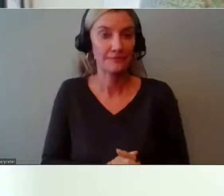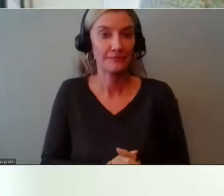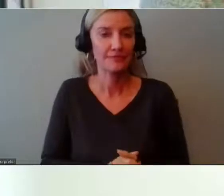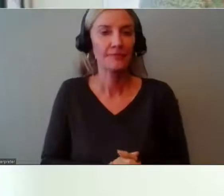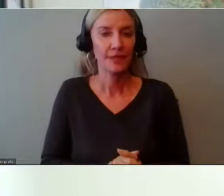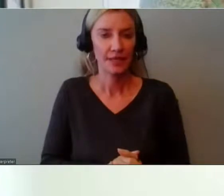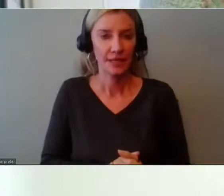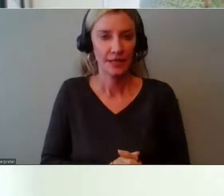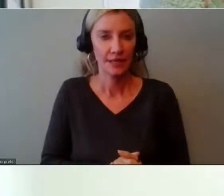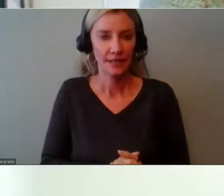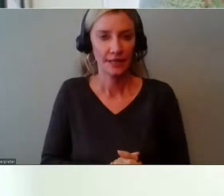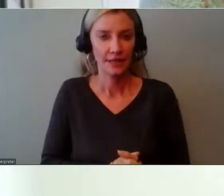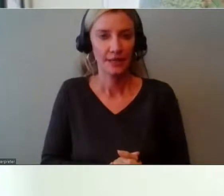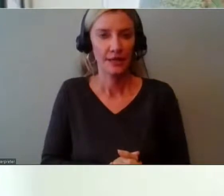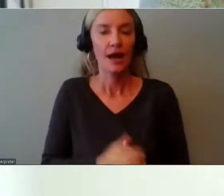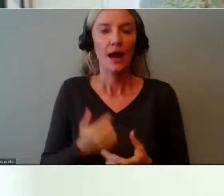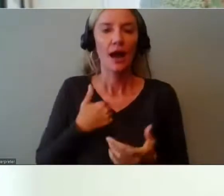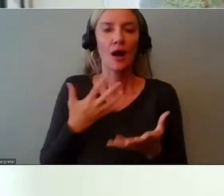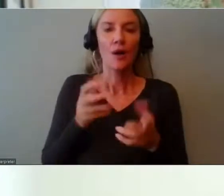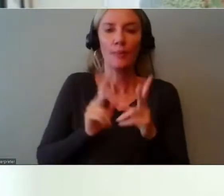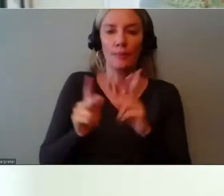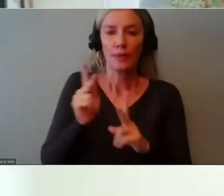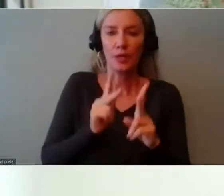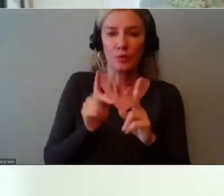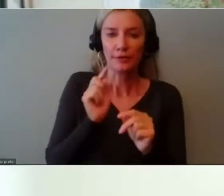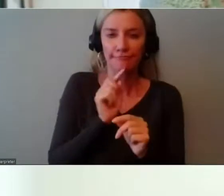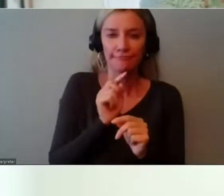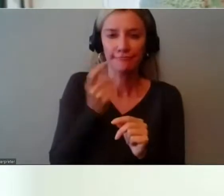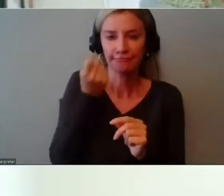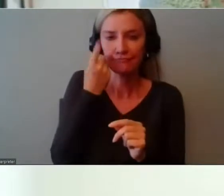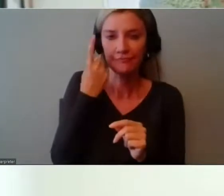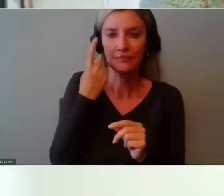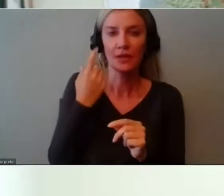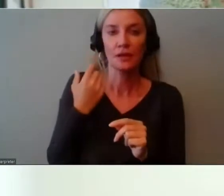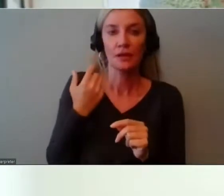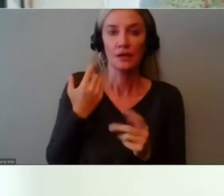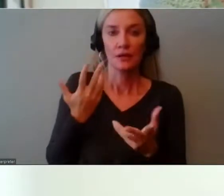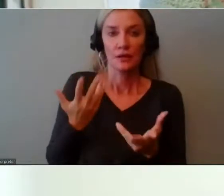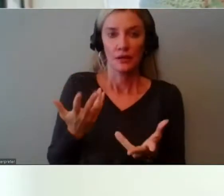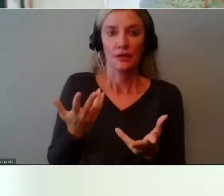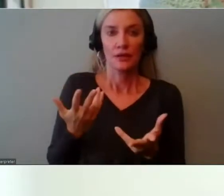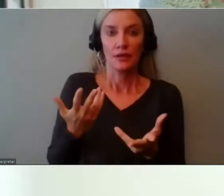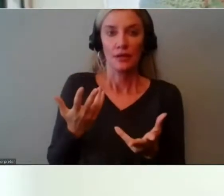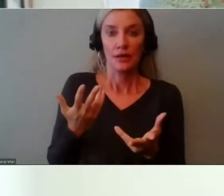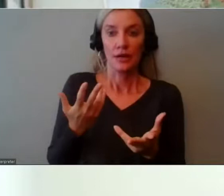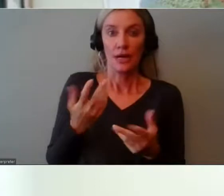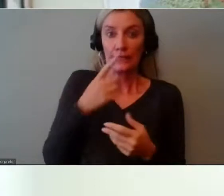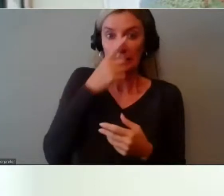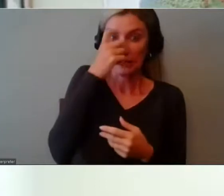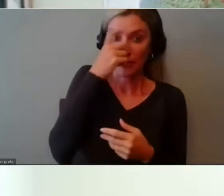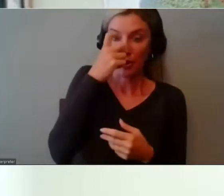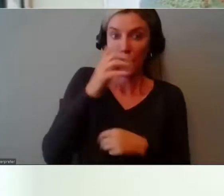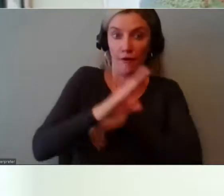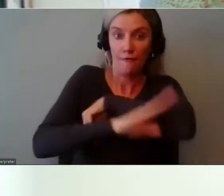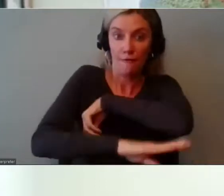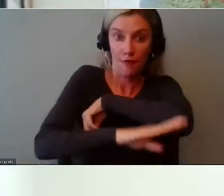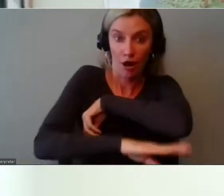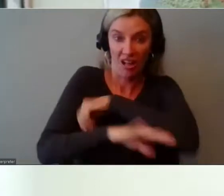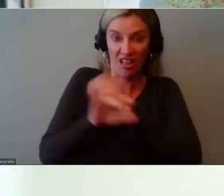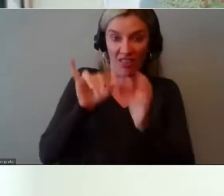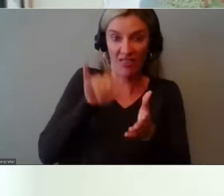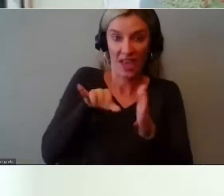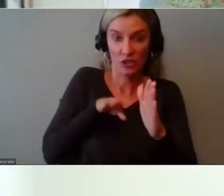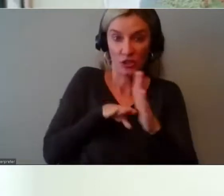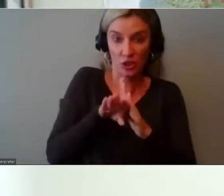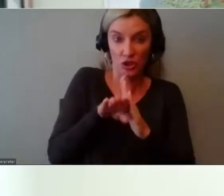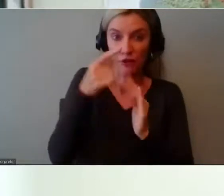Well, I want people to understand, that we came off of the summer-fall surge, which for Mendocino County